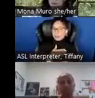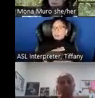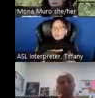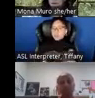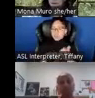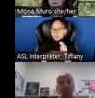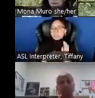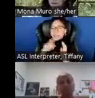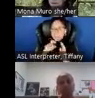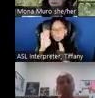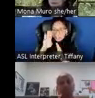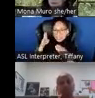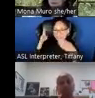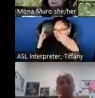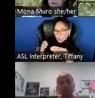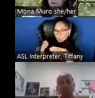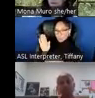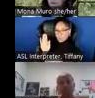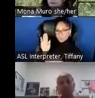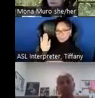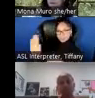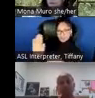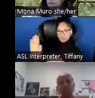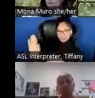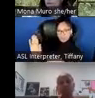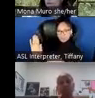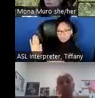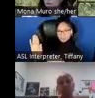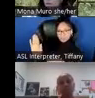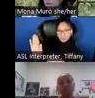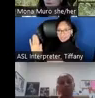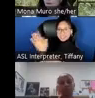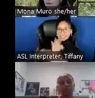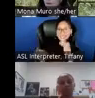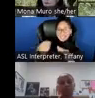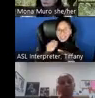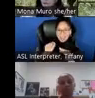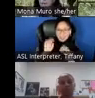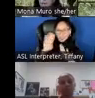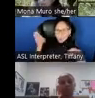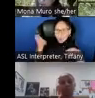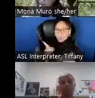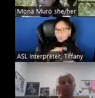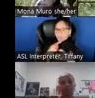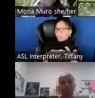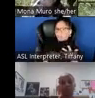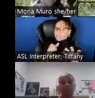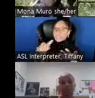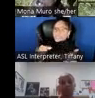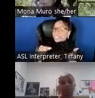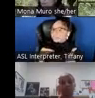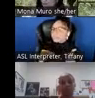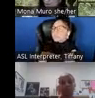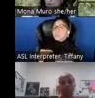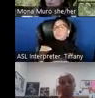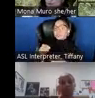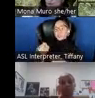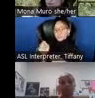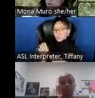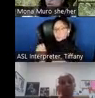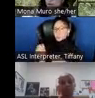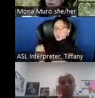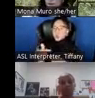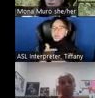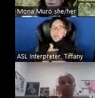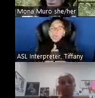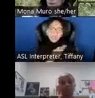more so than it might be the traditional thought process. And so I've also been really pushing that with I've got a couple of other attorneys